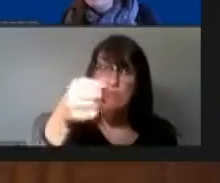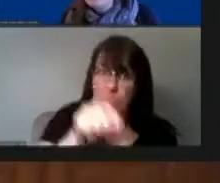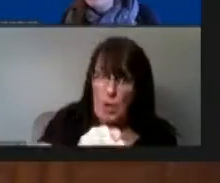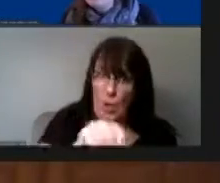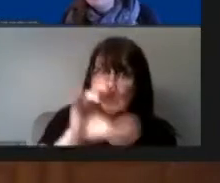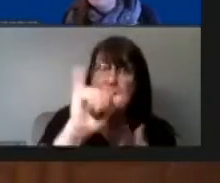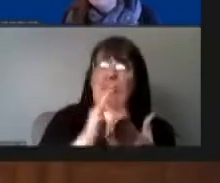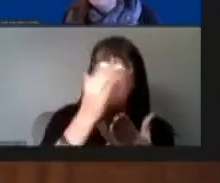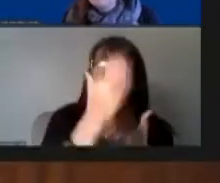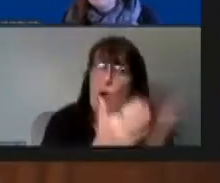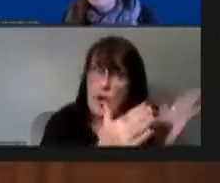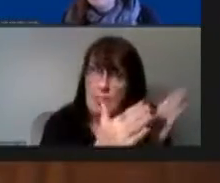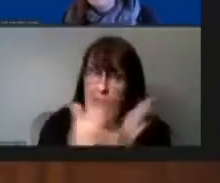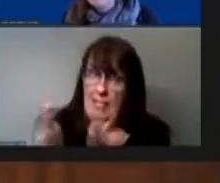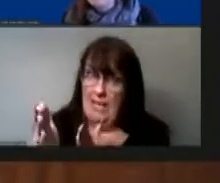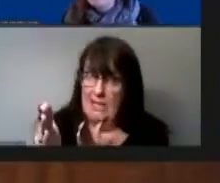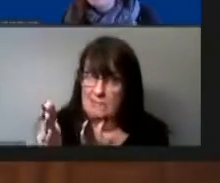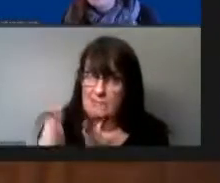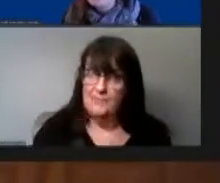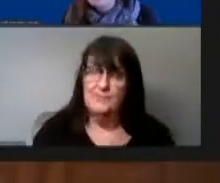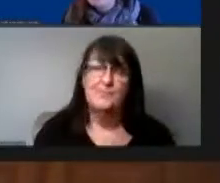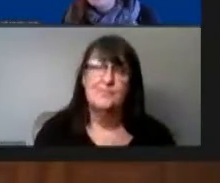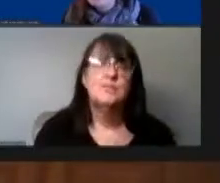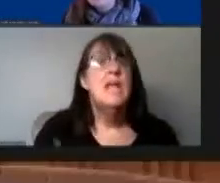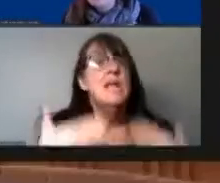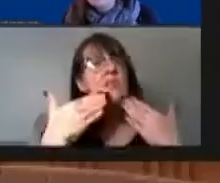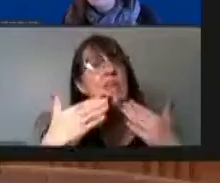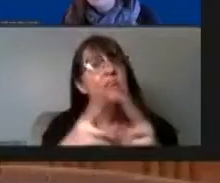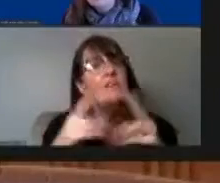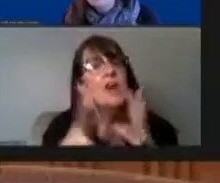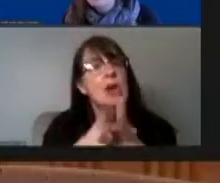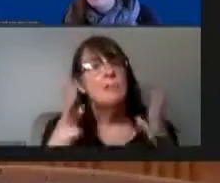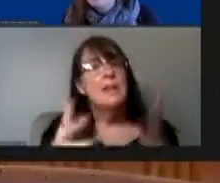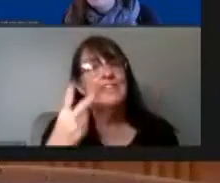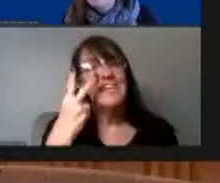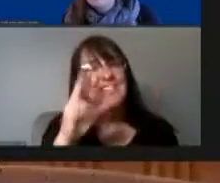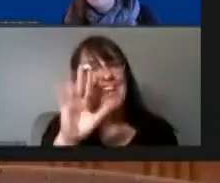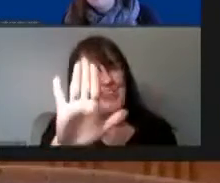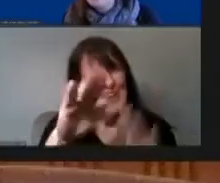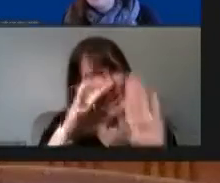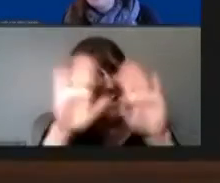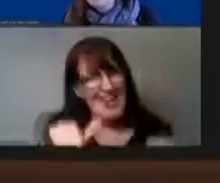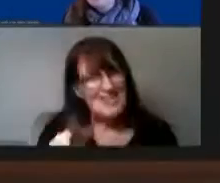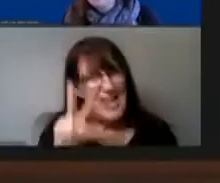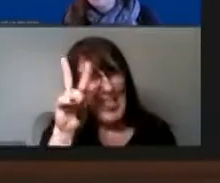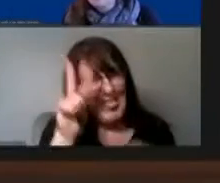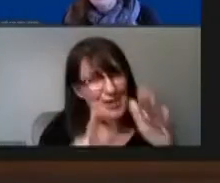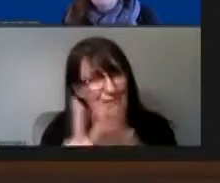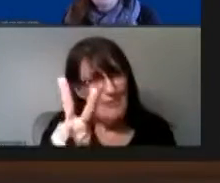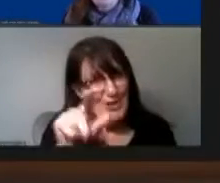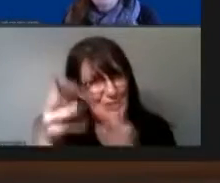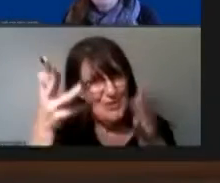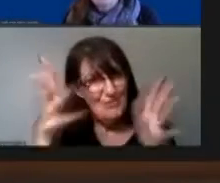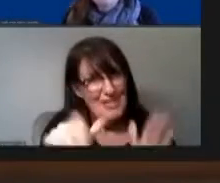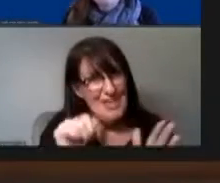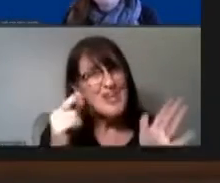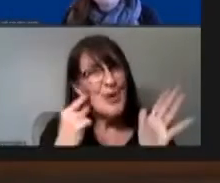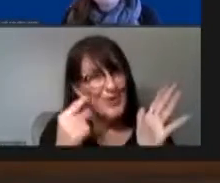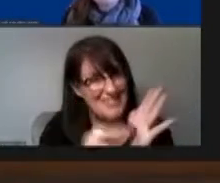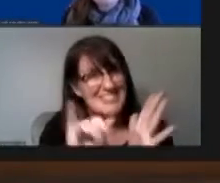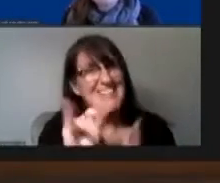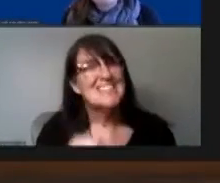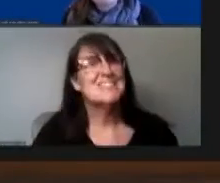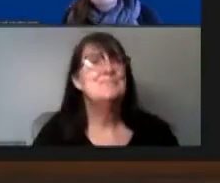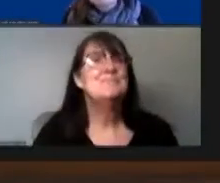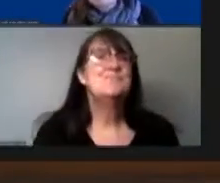plan. thank you very much. I've seen the house going up, and so I look forward to being finished. I did notice it. Next, we have